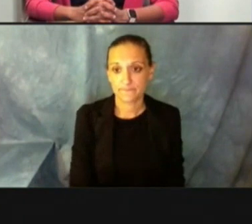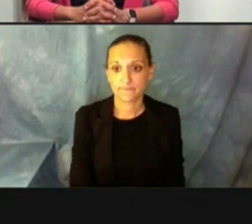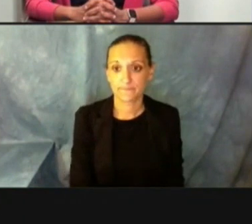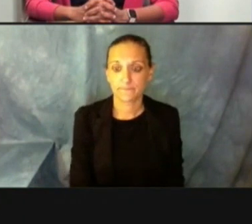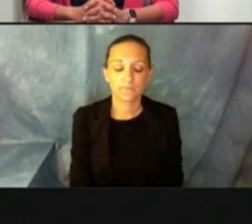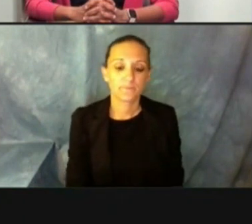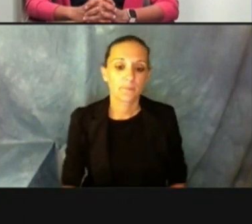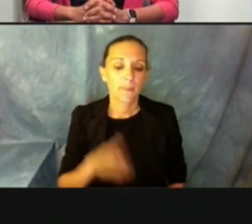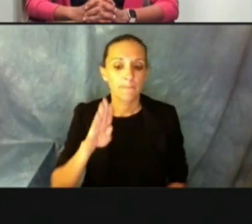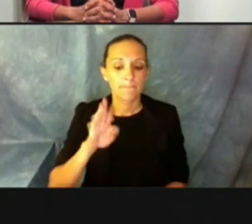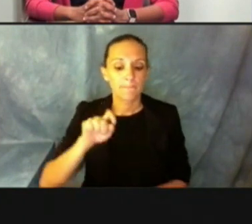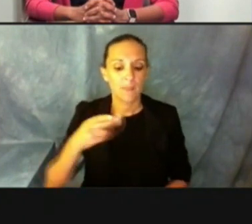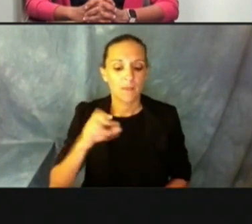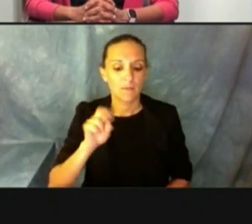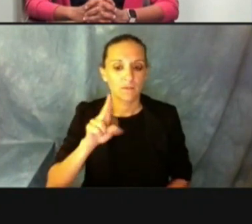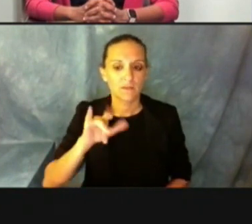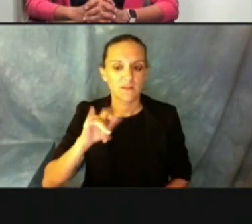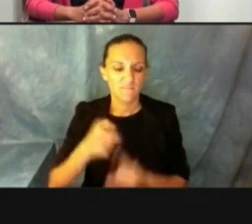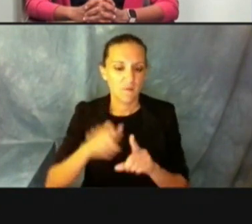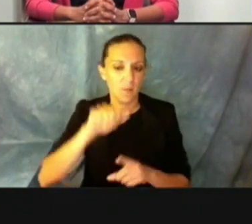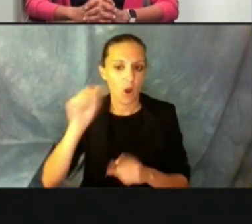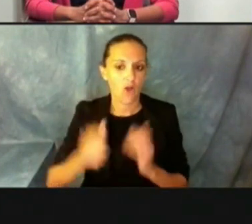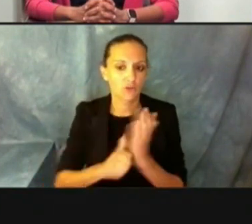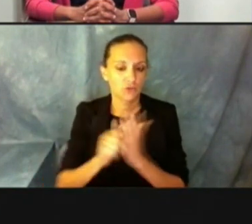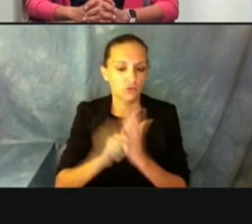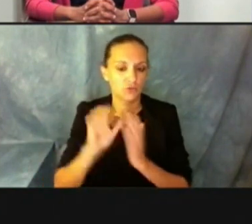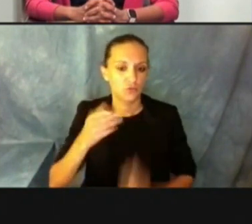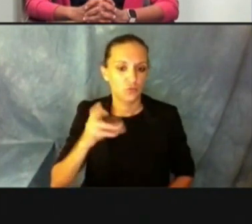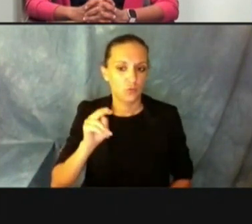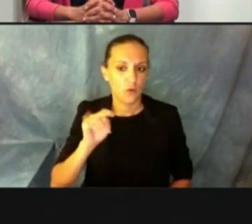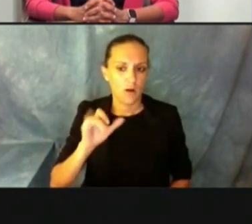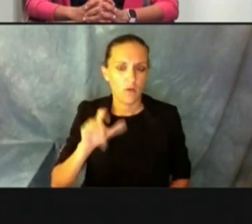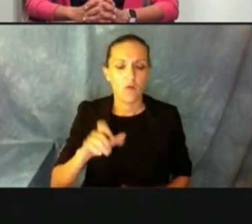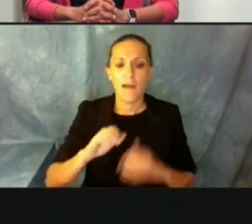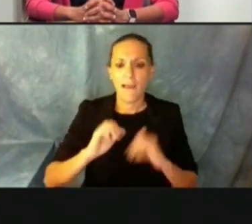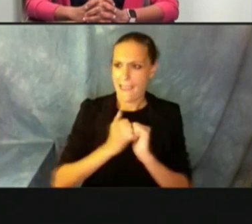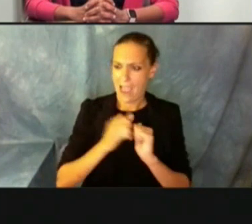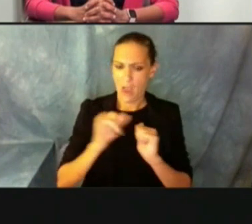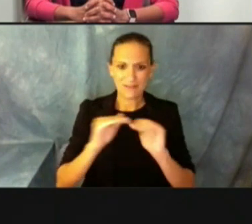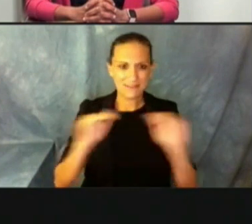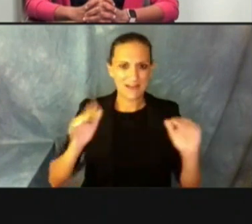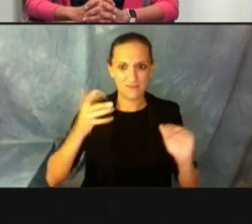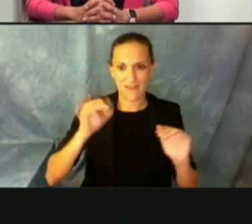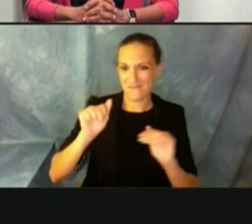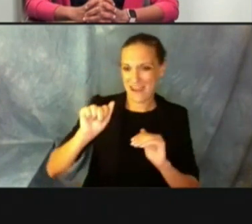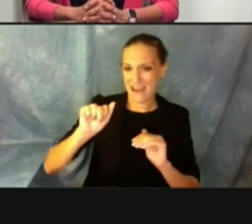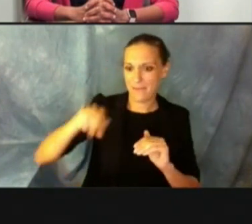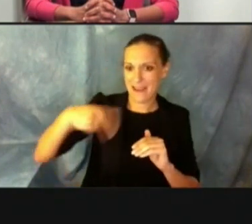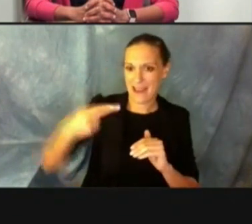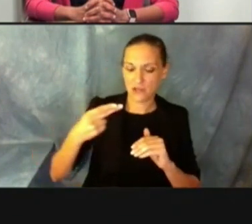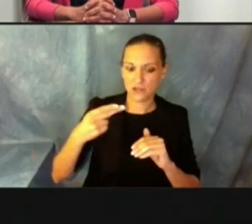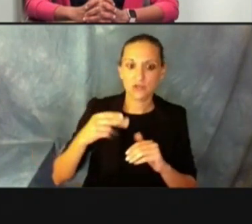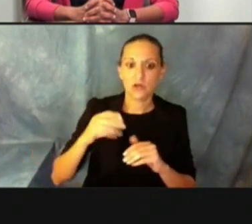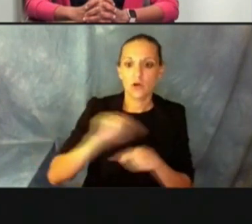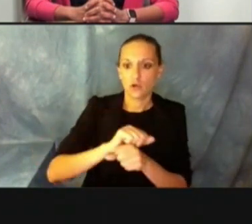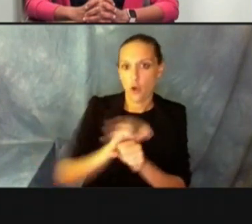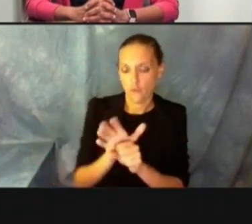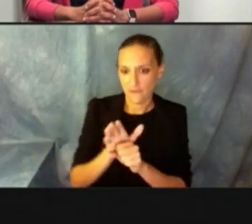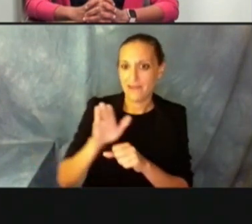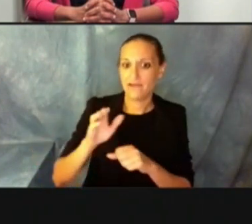Beth Sullivan from the Austin Chronicle. How, if at all, does Stage 5 of APH's COVID-19 risk-based